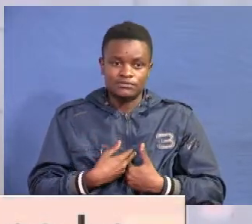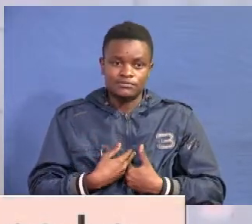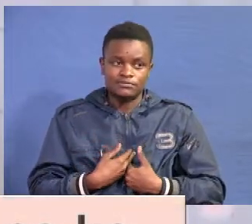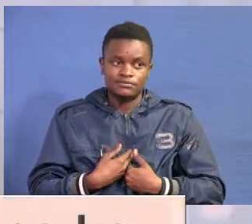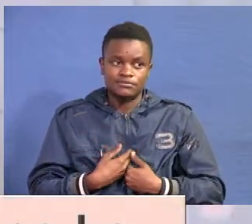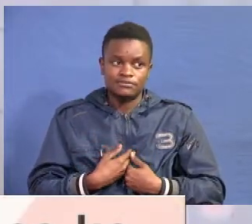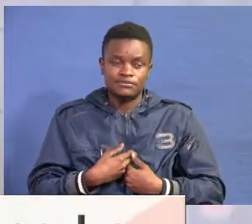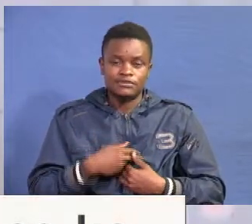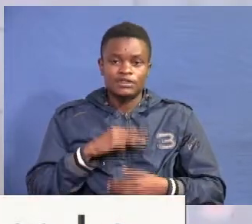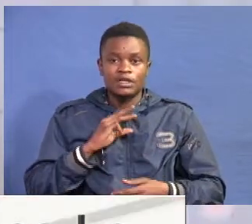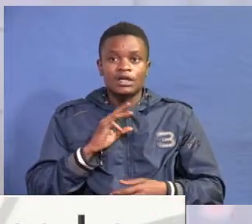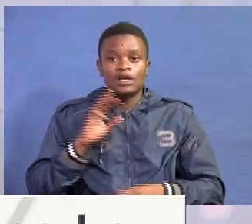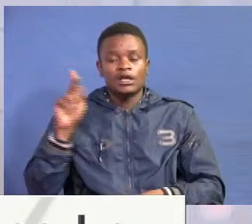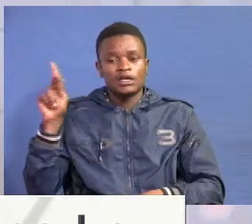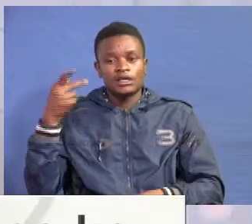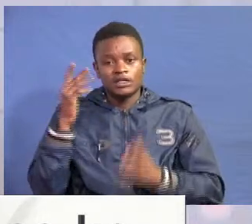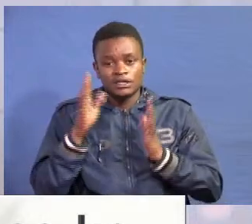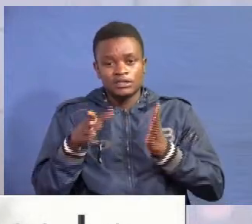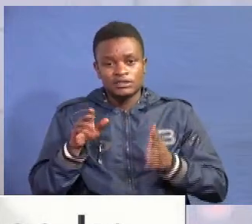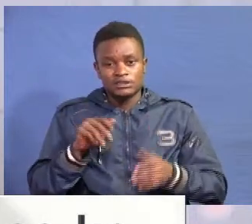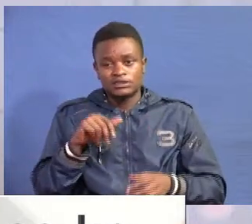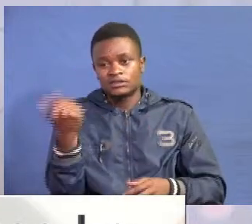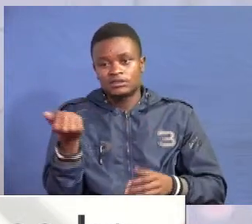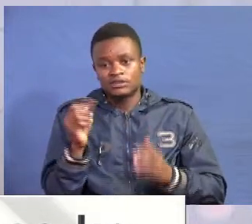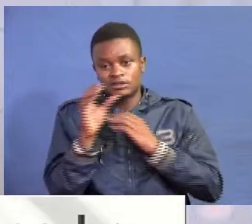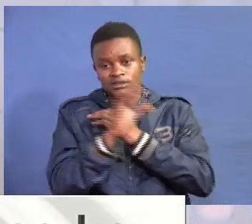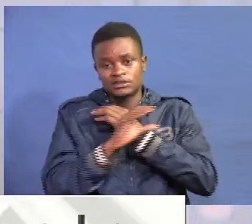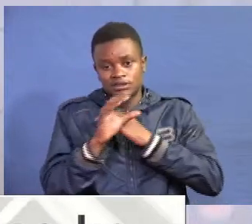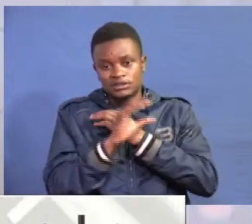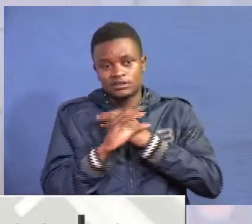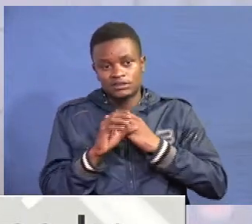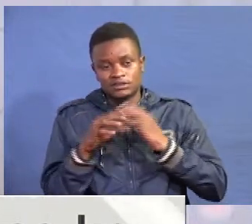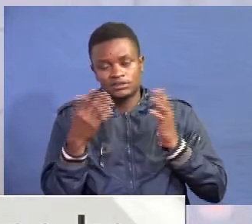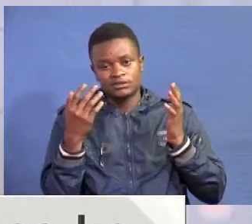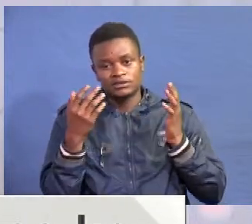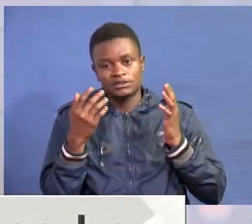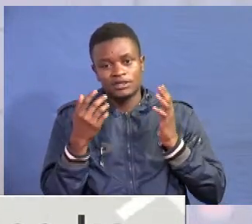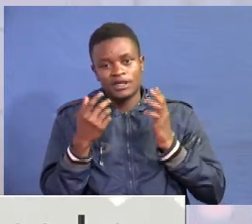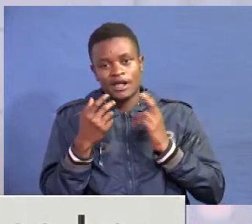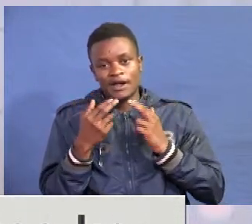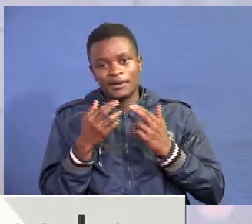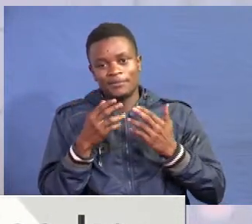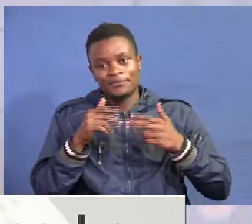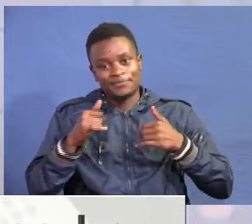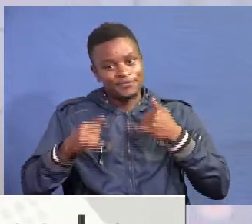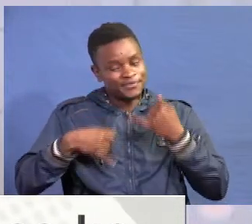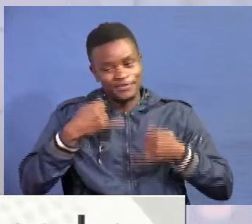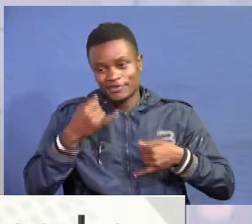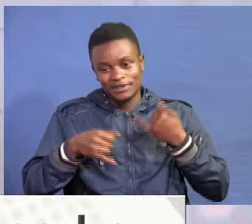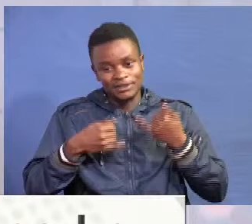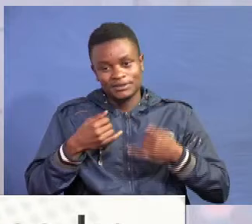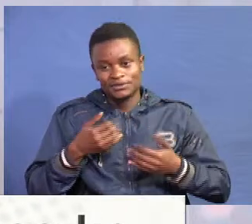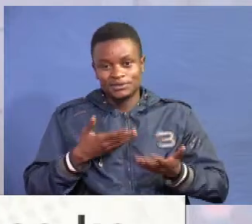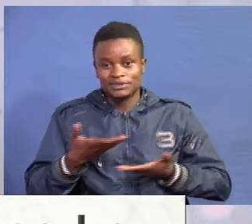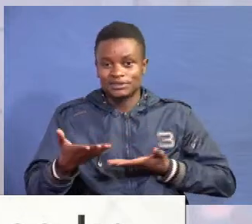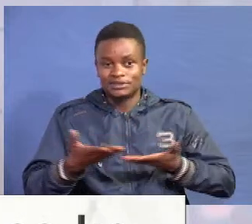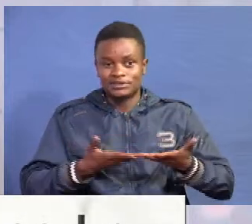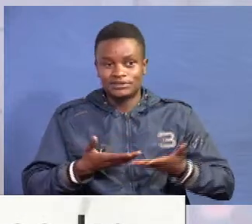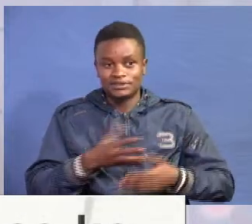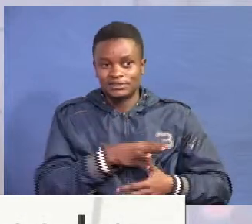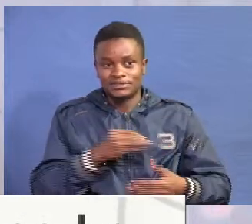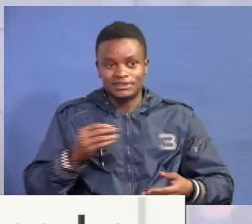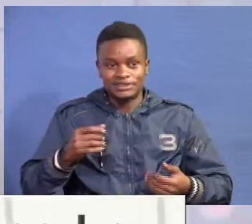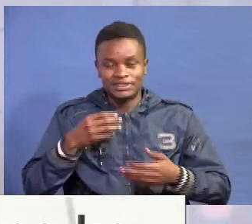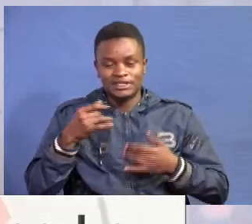Now, while Kenyans in other parts of the country are enjoying the services and steady mobile networks as well as